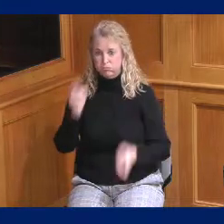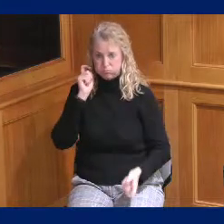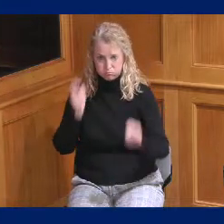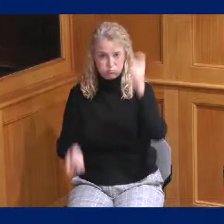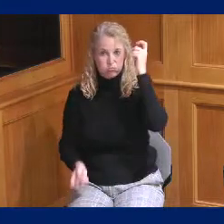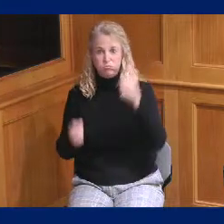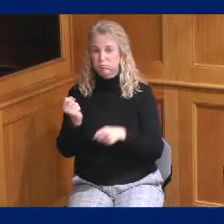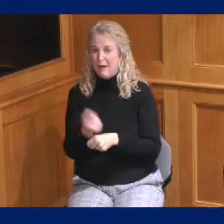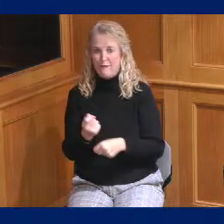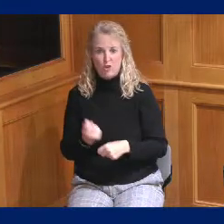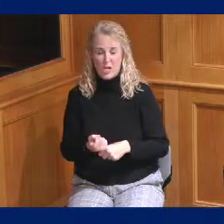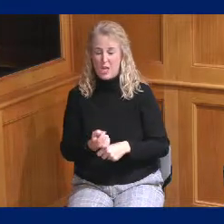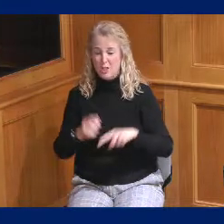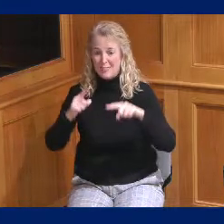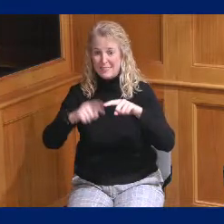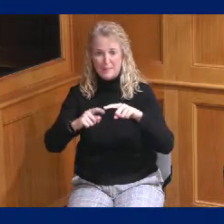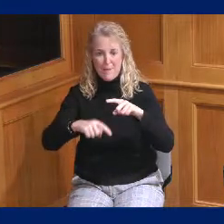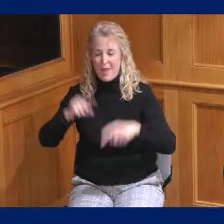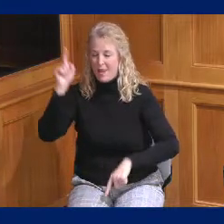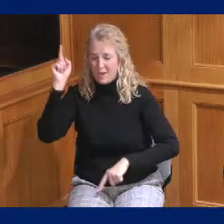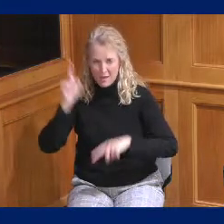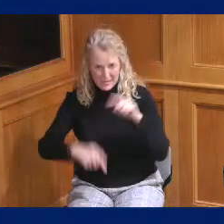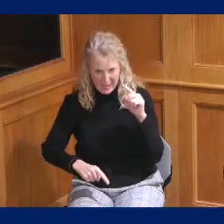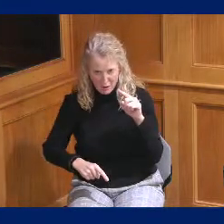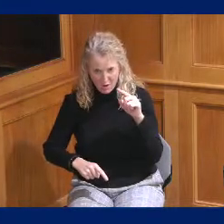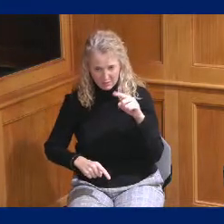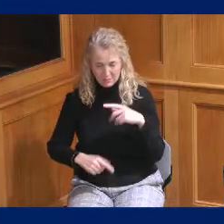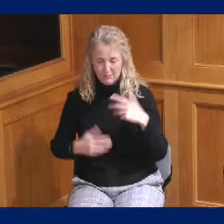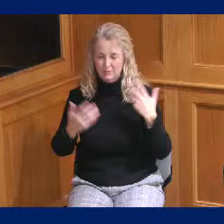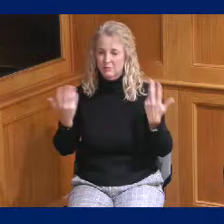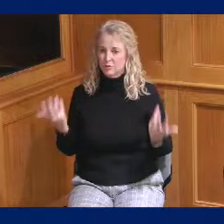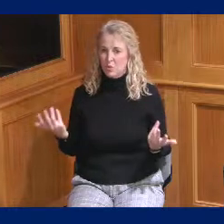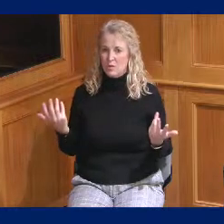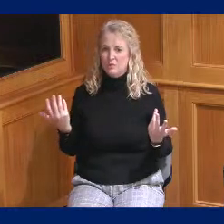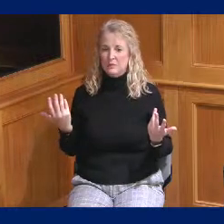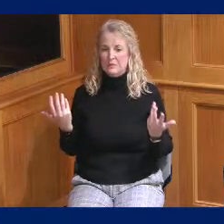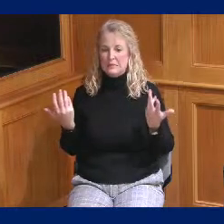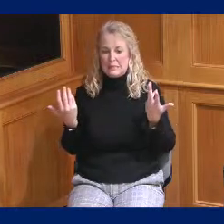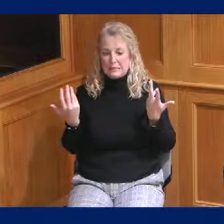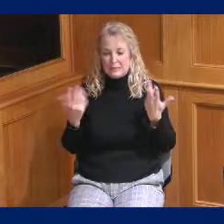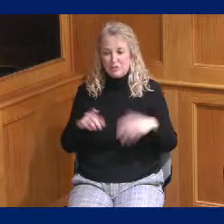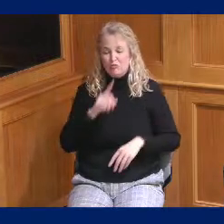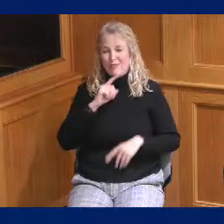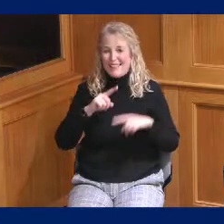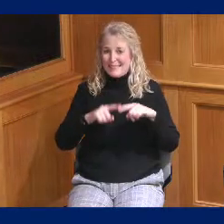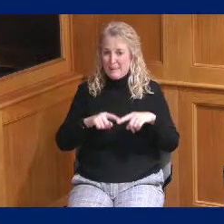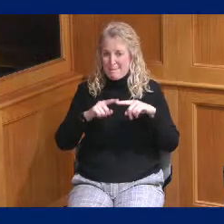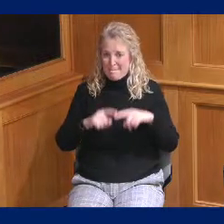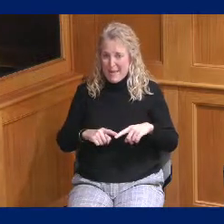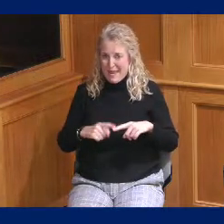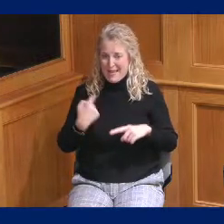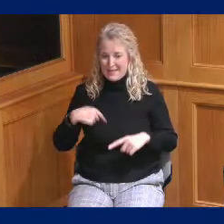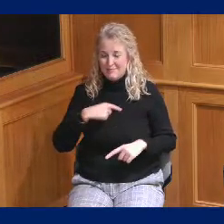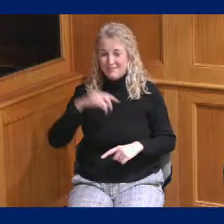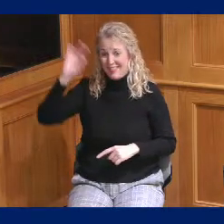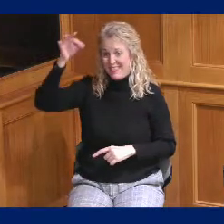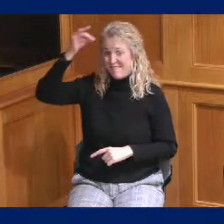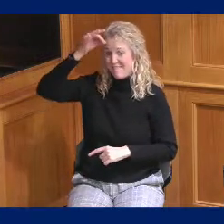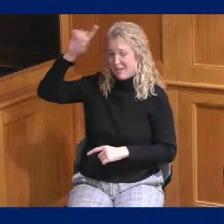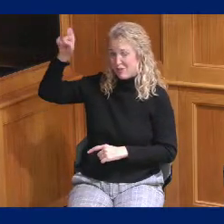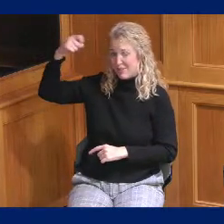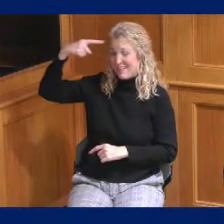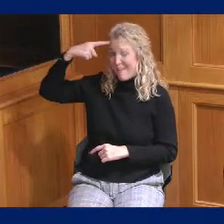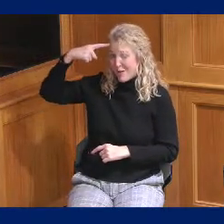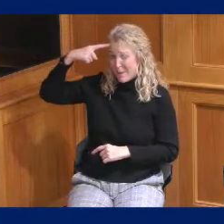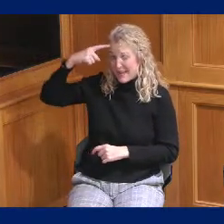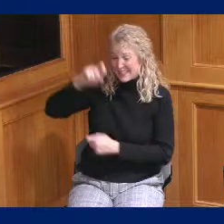year. It can fluctuate significantly depending upon the the actions of the federal government, in particular the